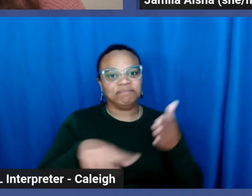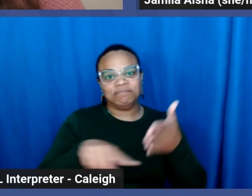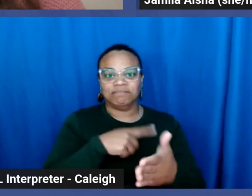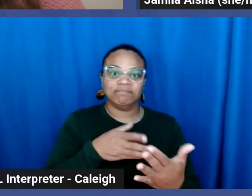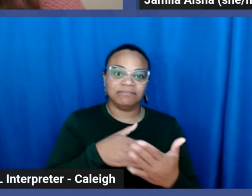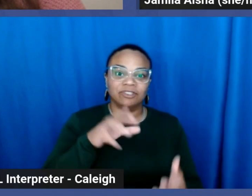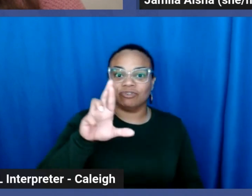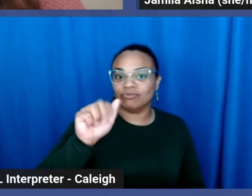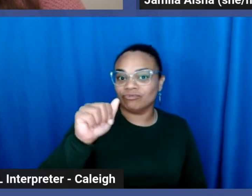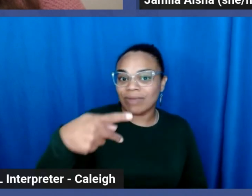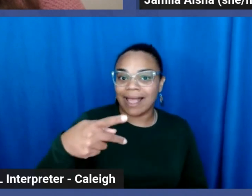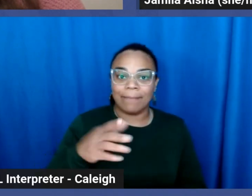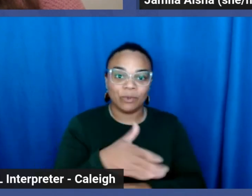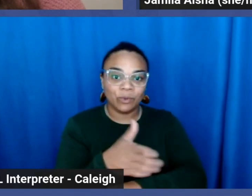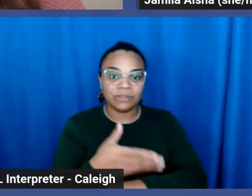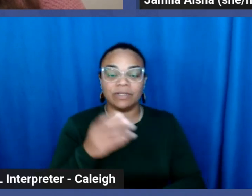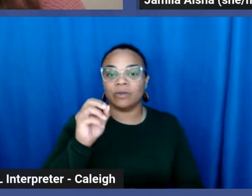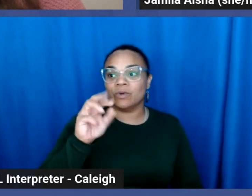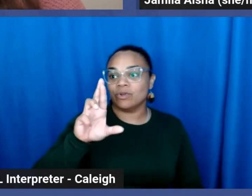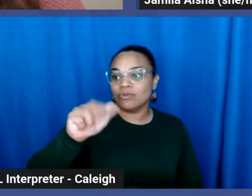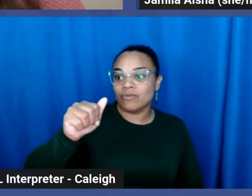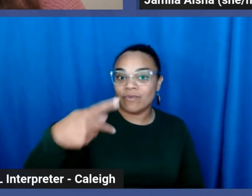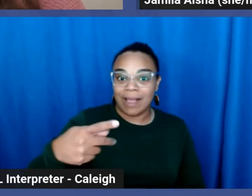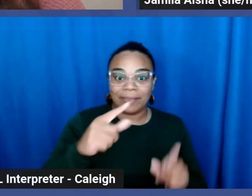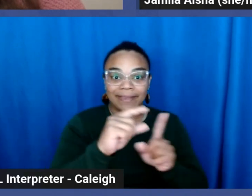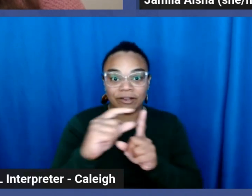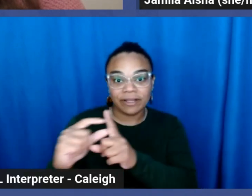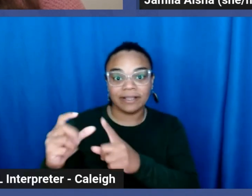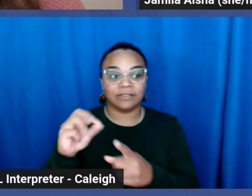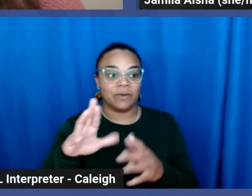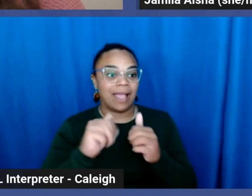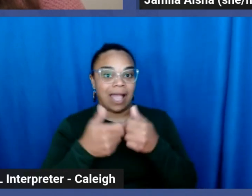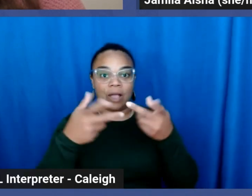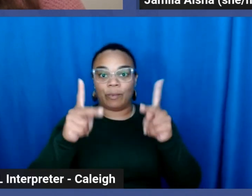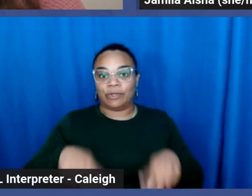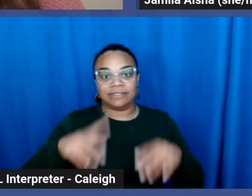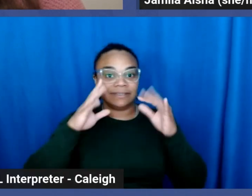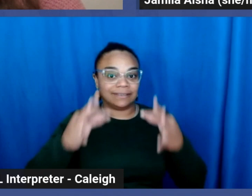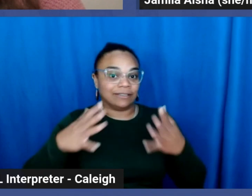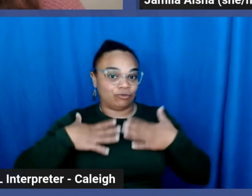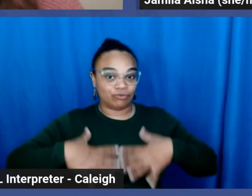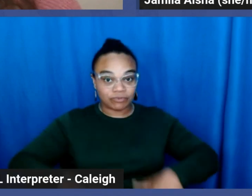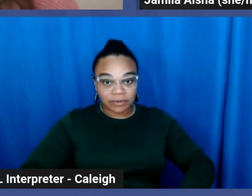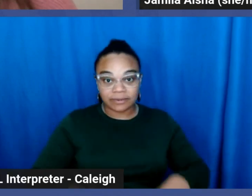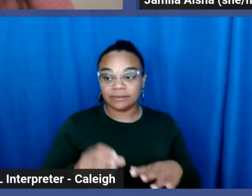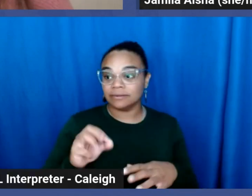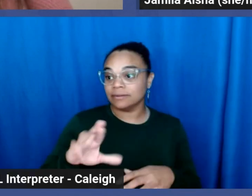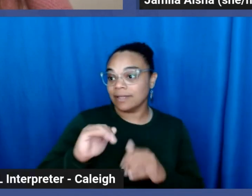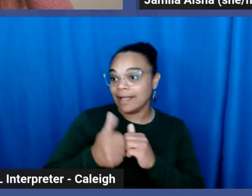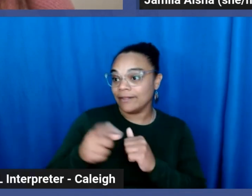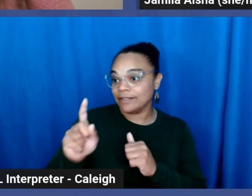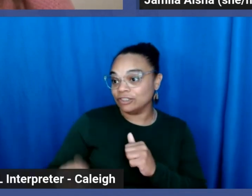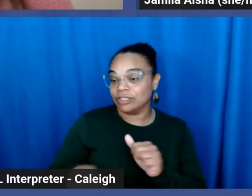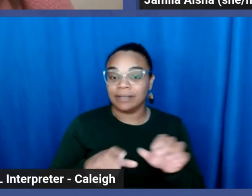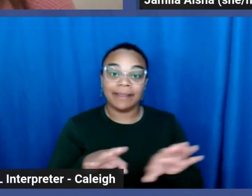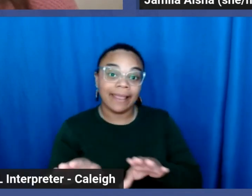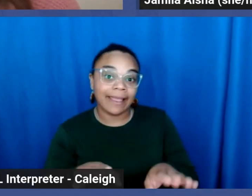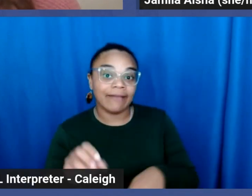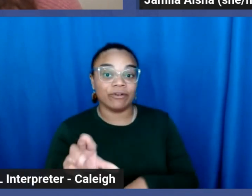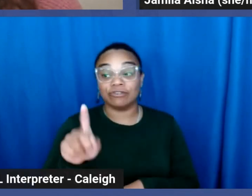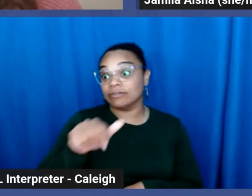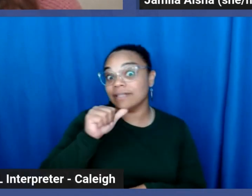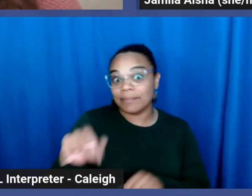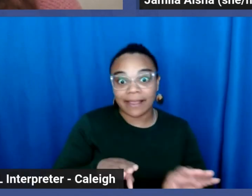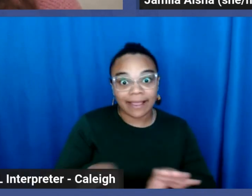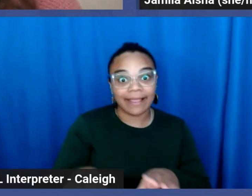lyrics, or what someone is choosing to wear, or how someone should or shouldn't be acting either as